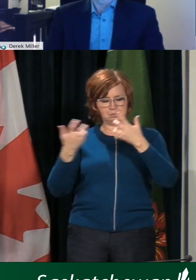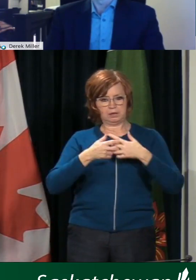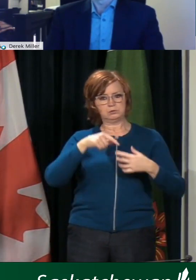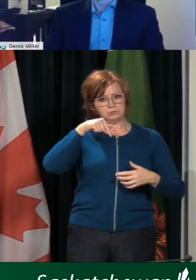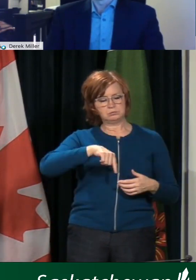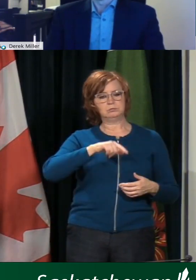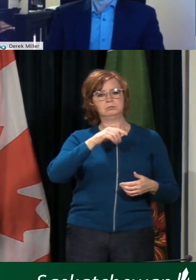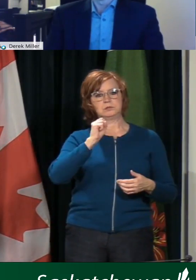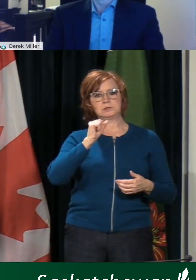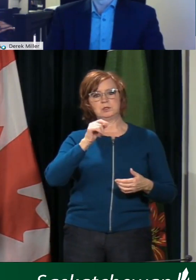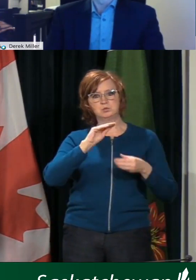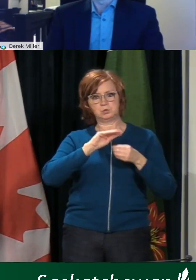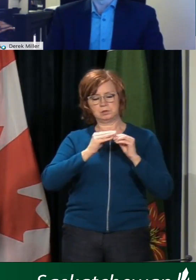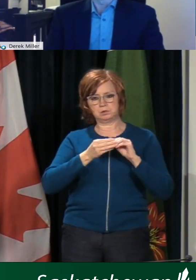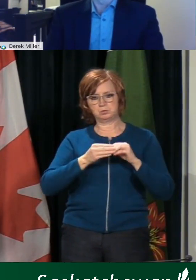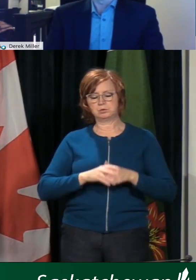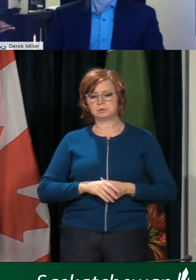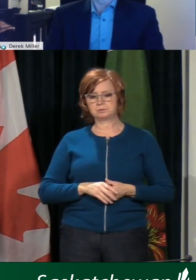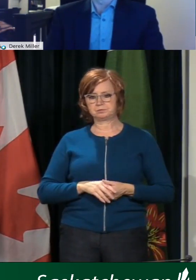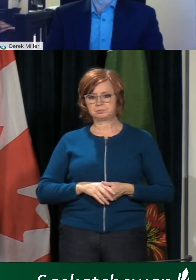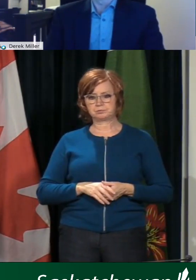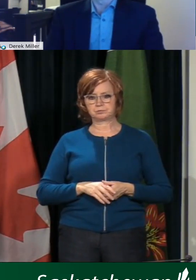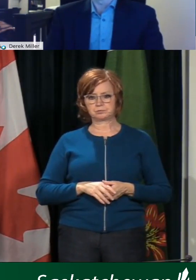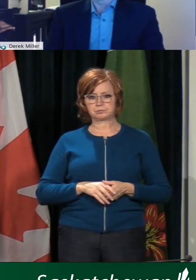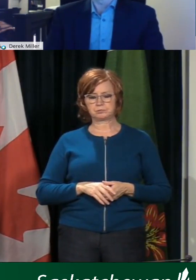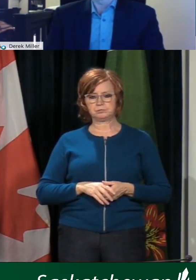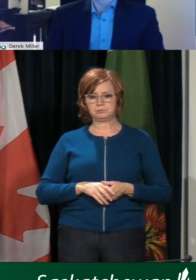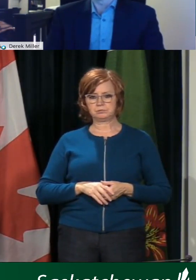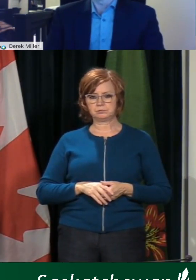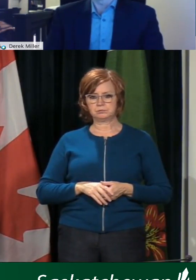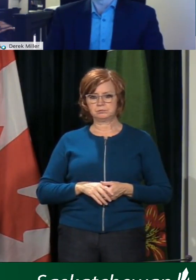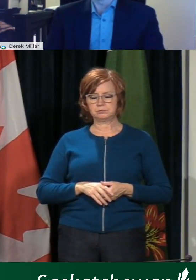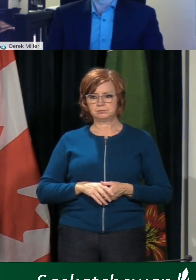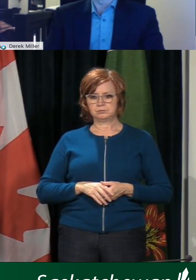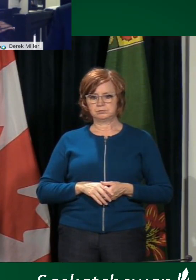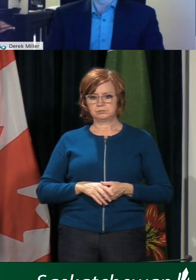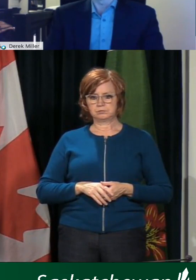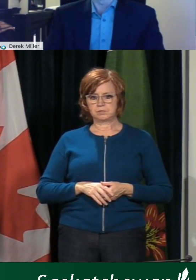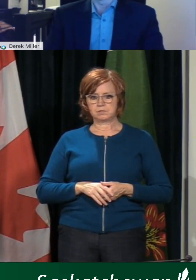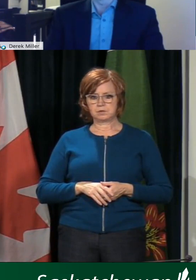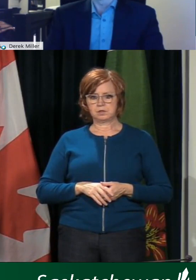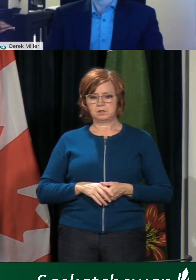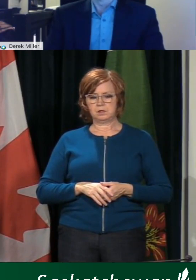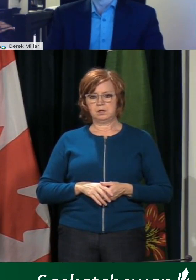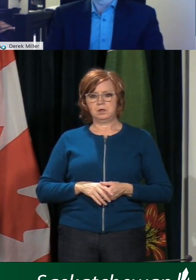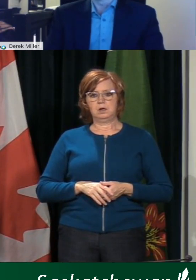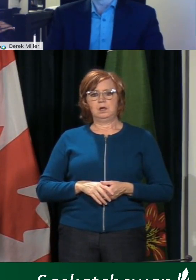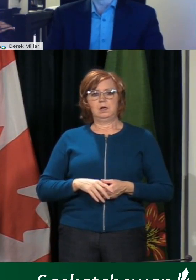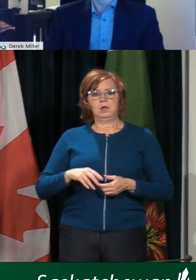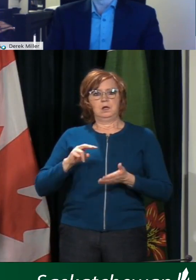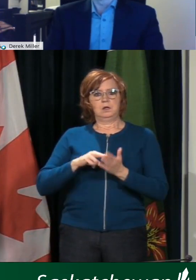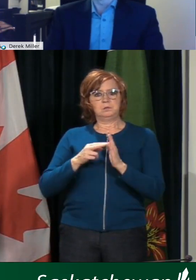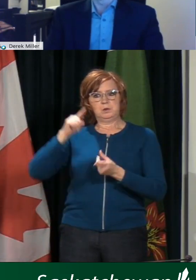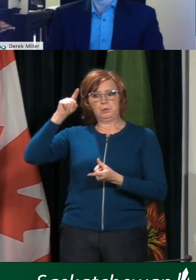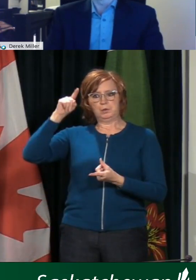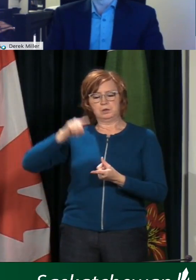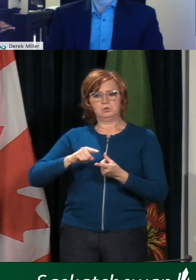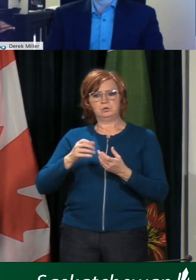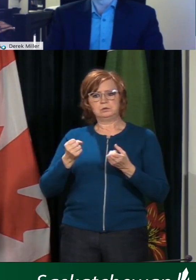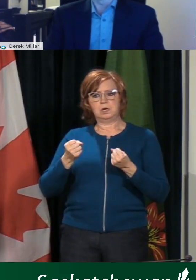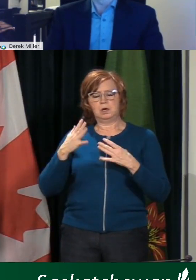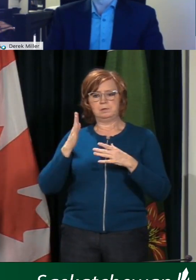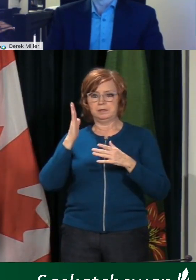scenario. And it also allows us to reduce the capacity by about 1,000 hospital beds, 400 ICU beds, and